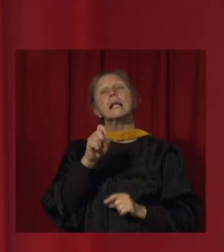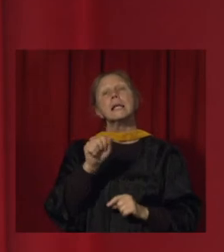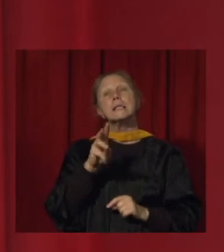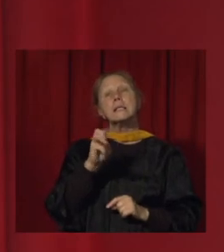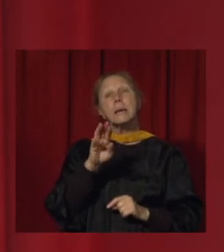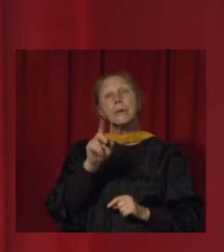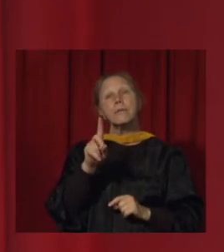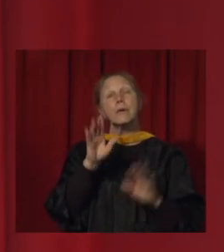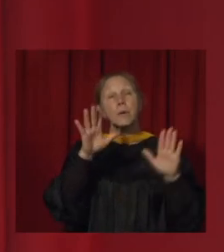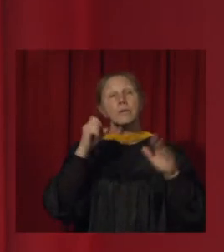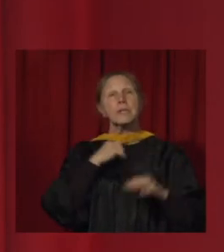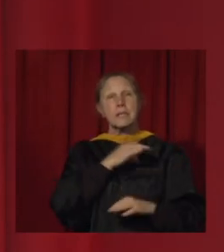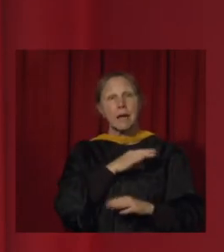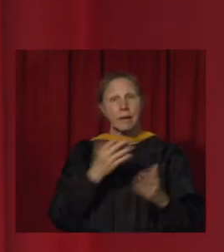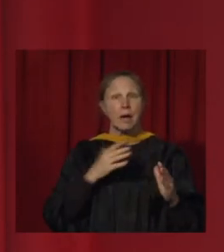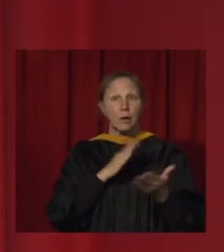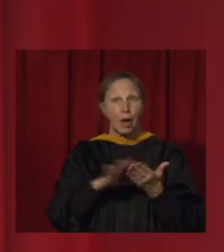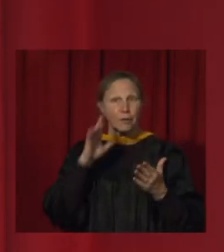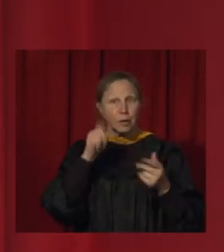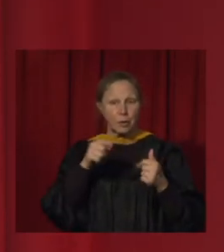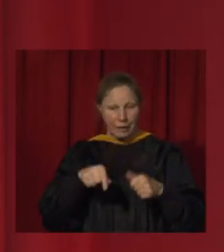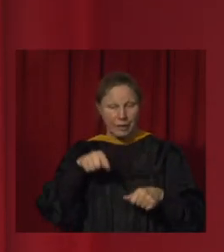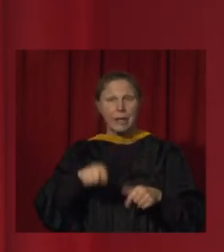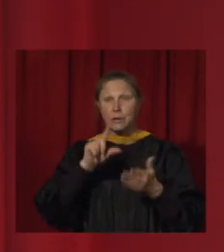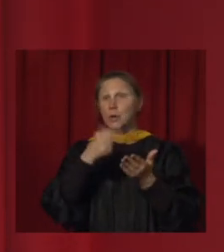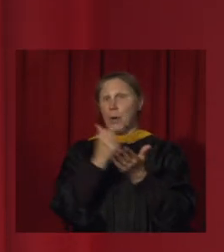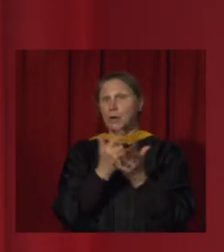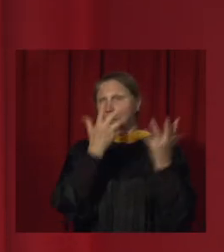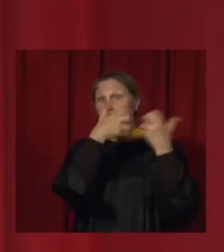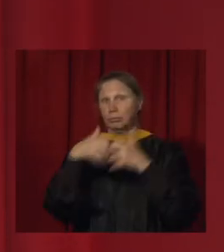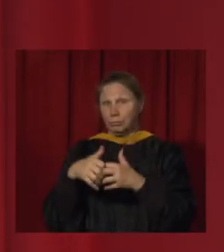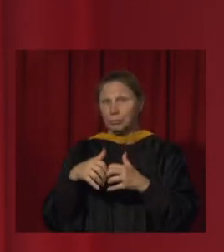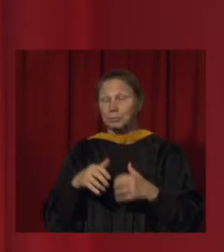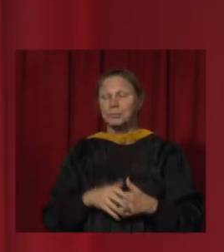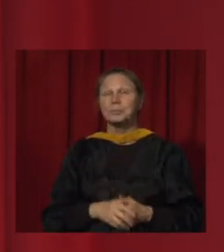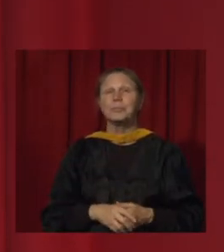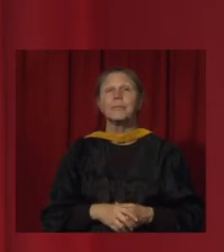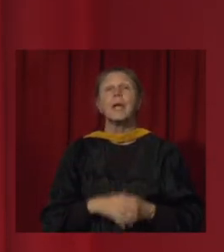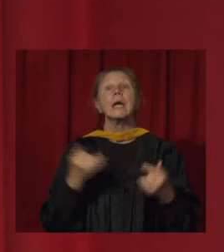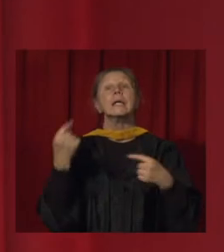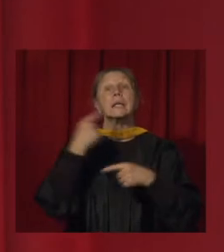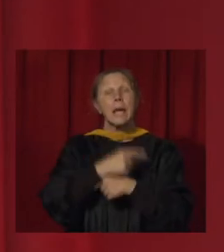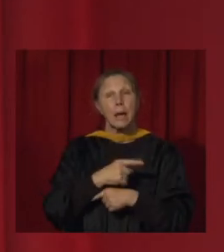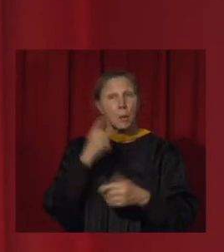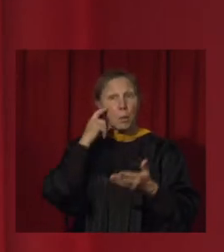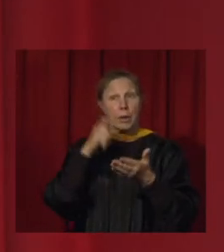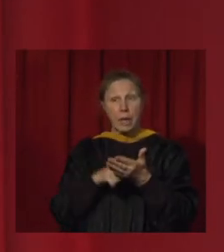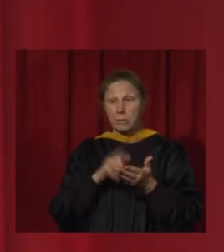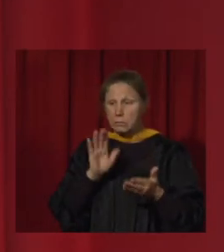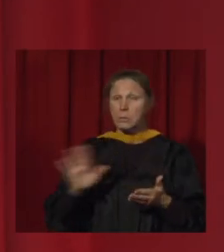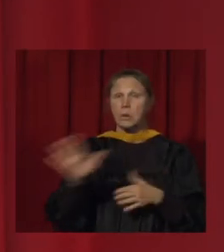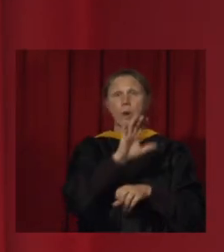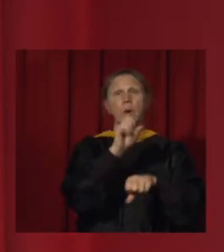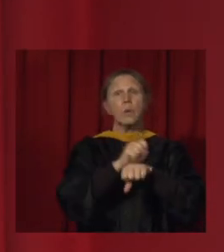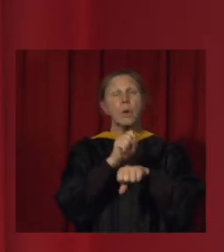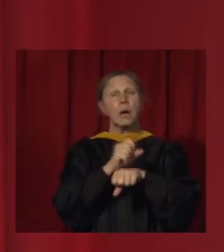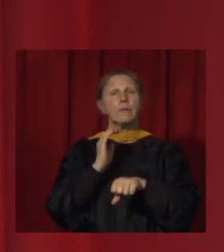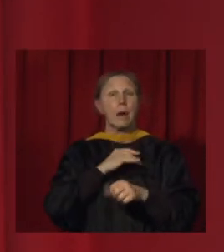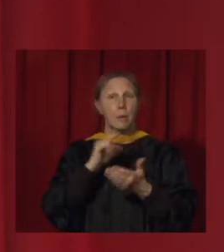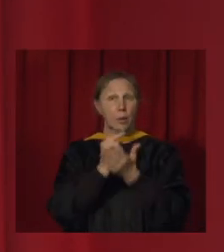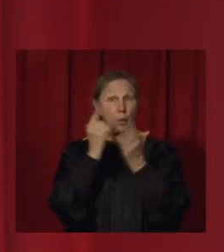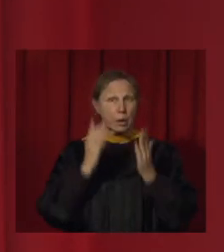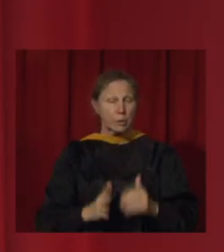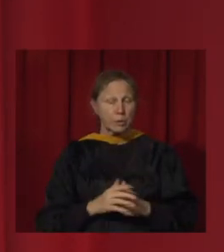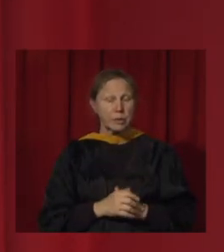and the wonderful staff in the Fulbright College for all they do to put this wonderful event on. Today, we acknowledge the hard work and achievements of our